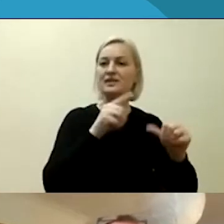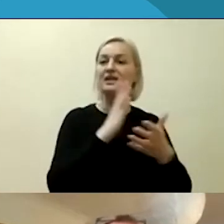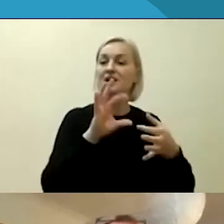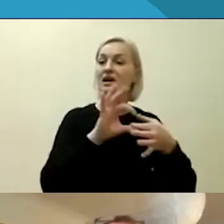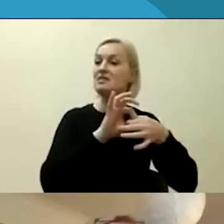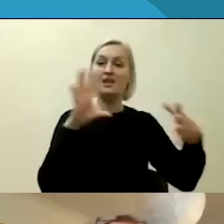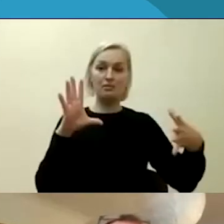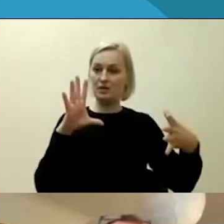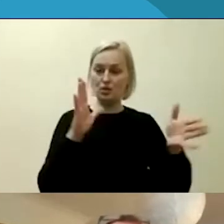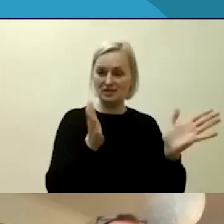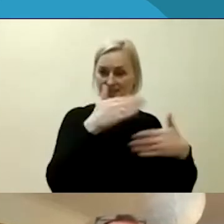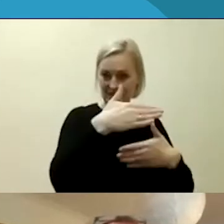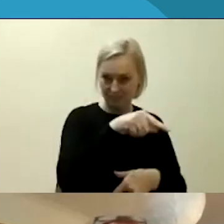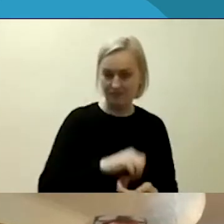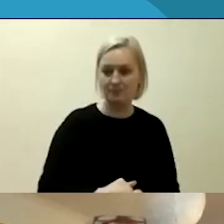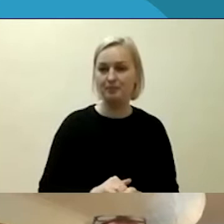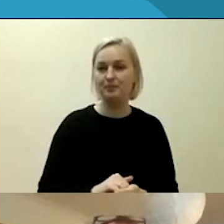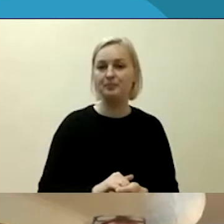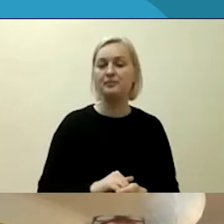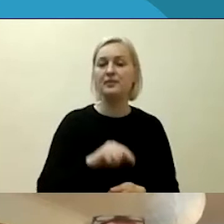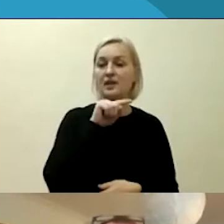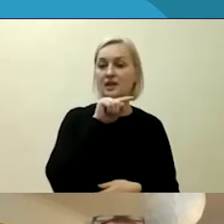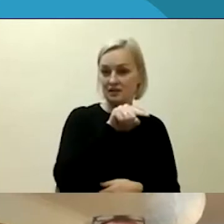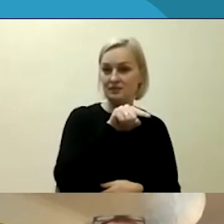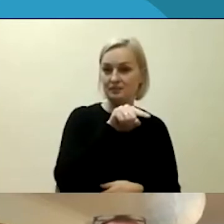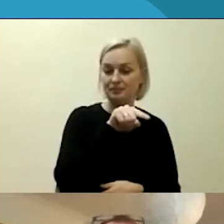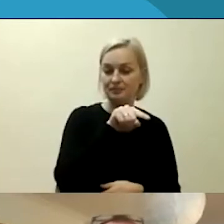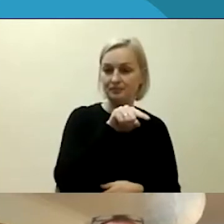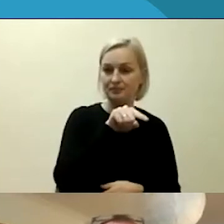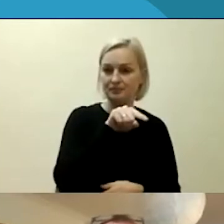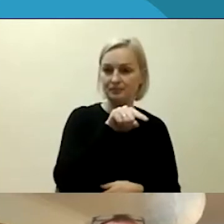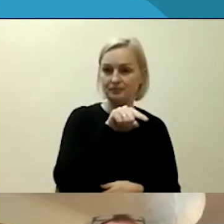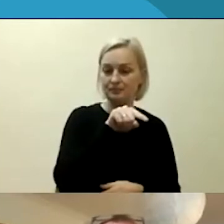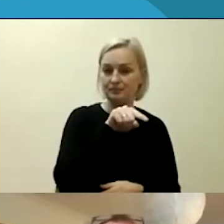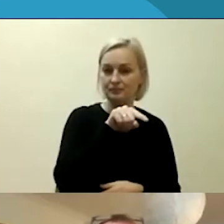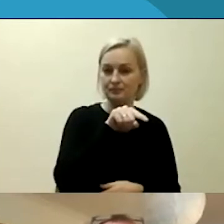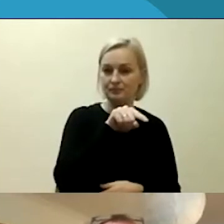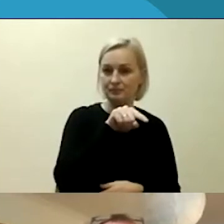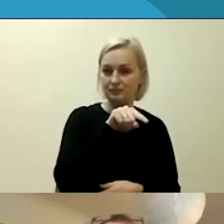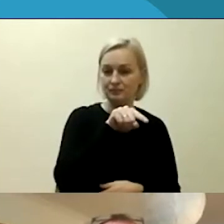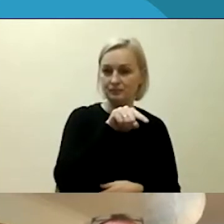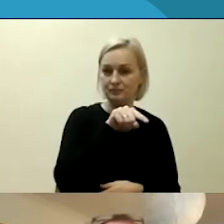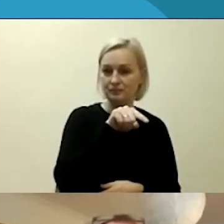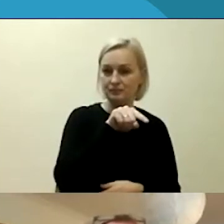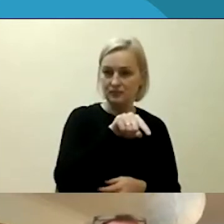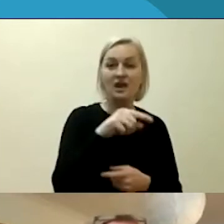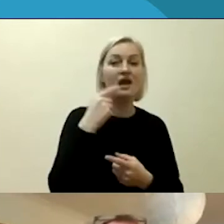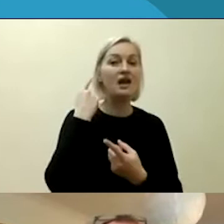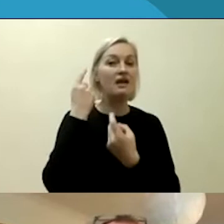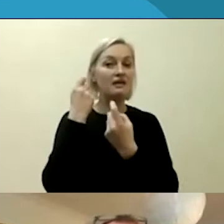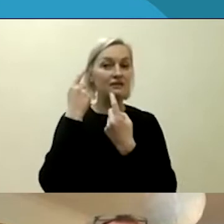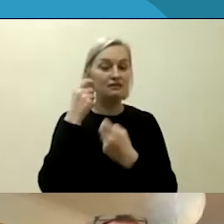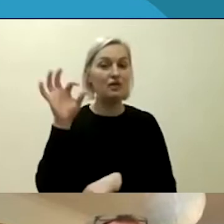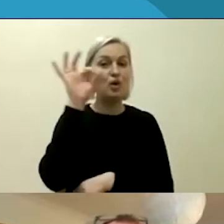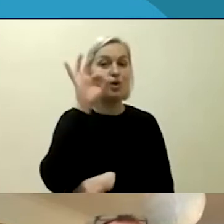a collective and coordinated approach among civil society actors, so that it's conducive to a coalition forming